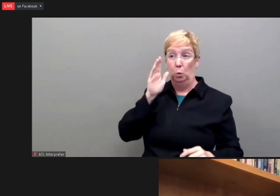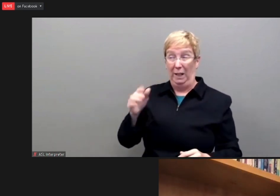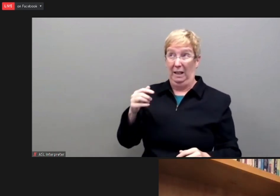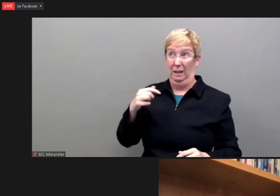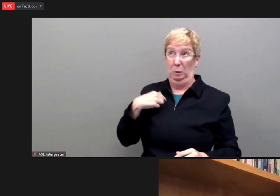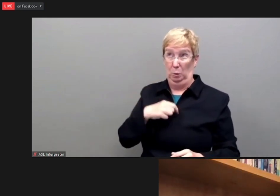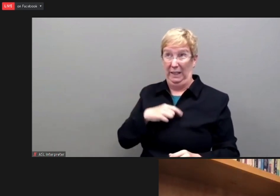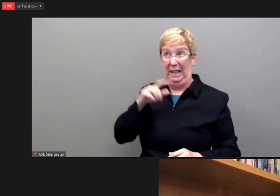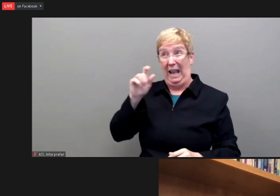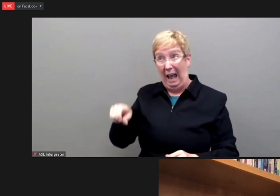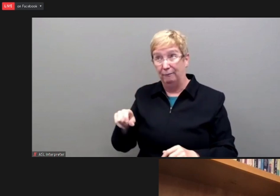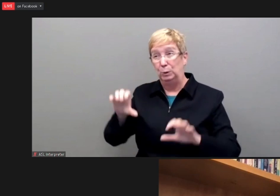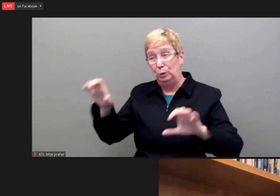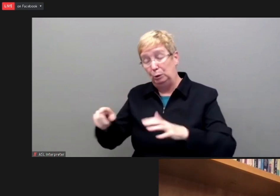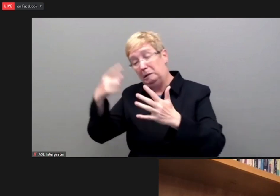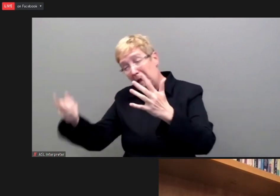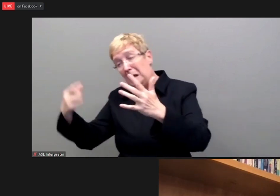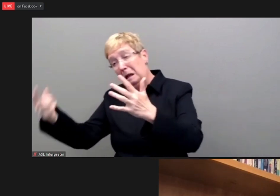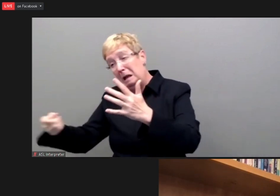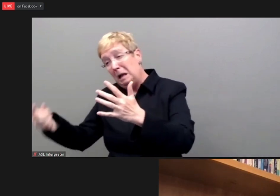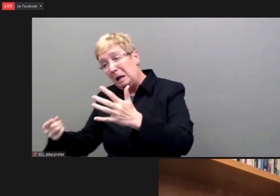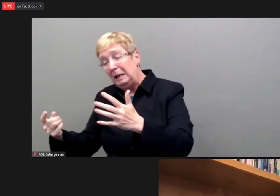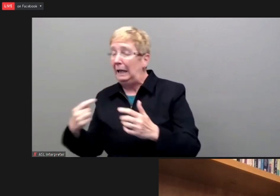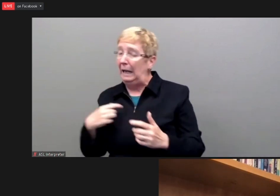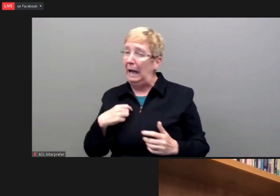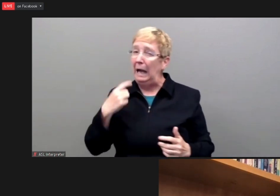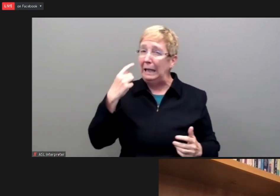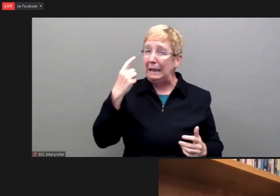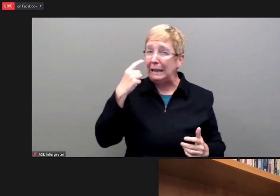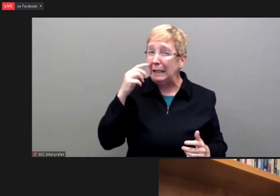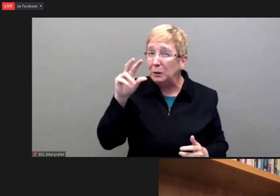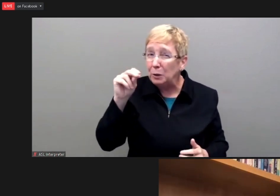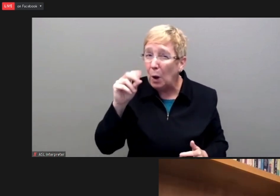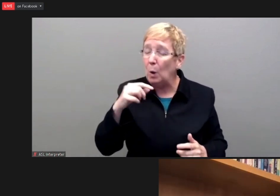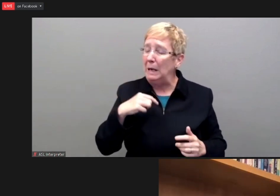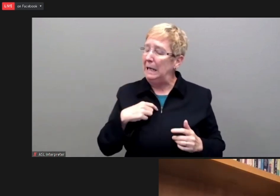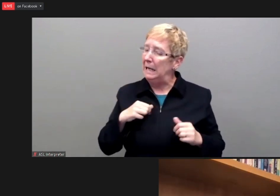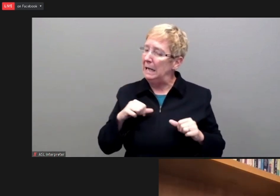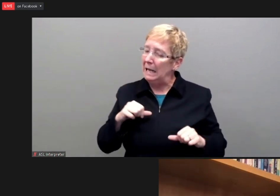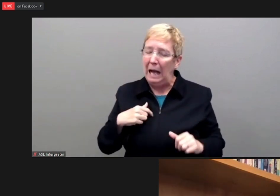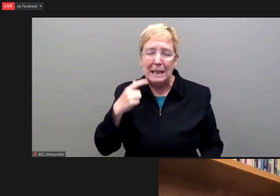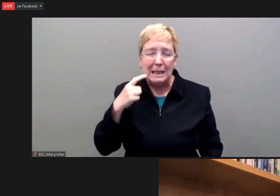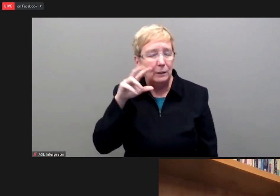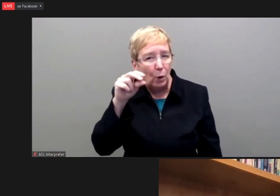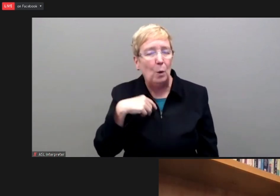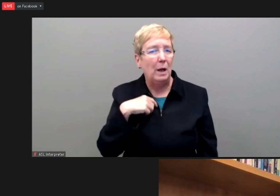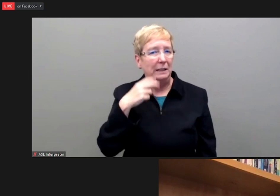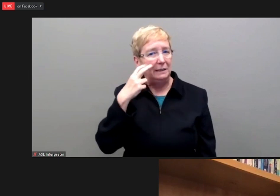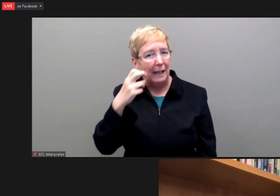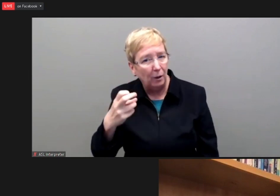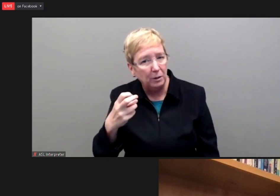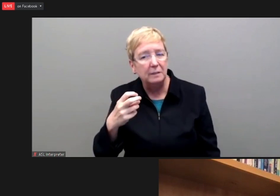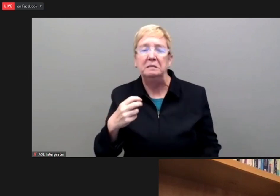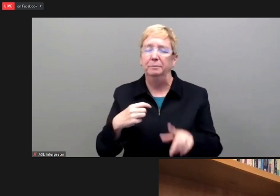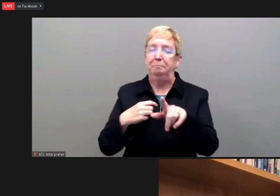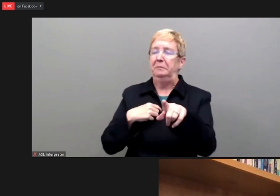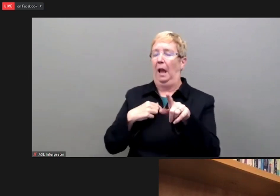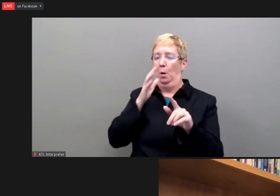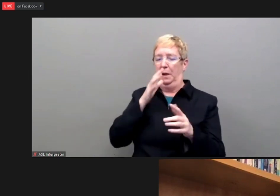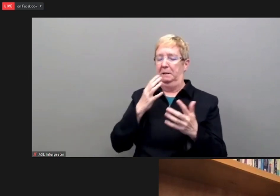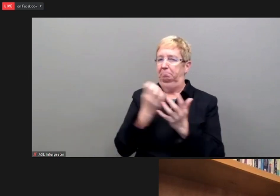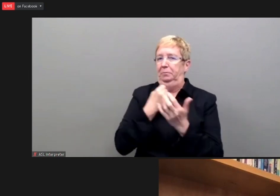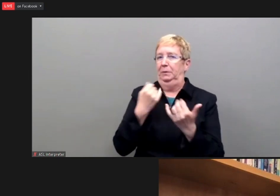opportunity, if you don't mind, Algernon, and that is New Mexicans can really think